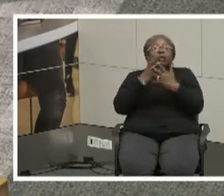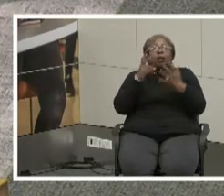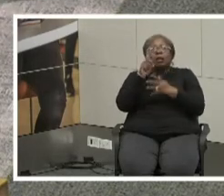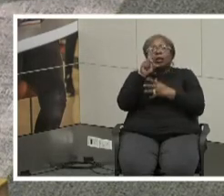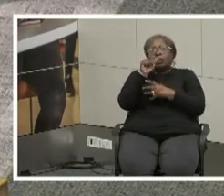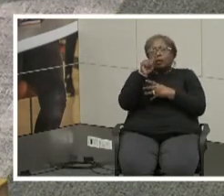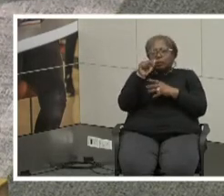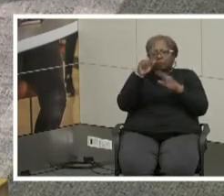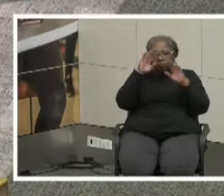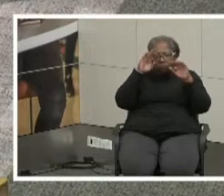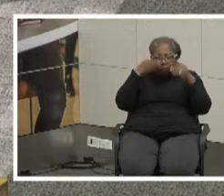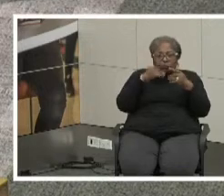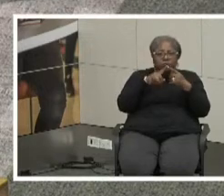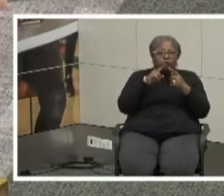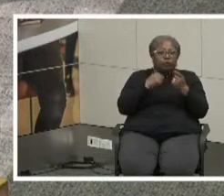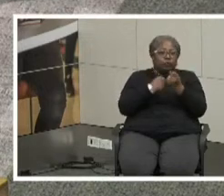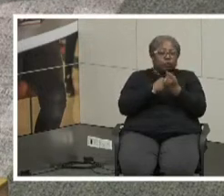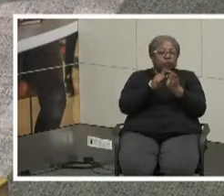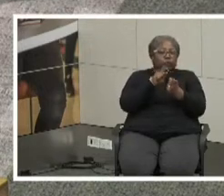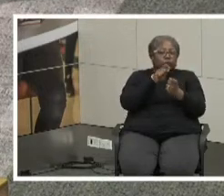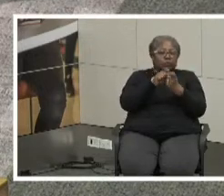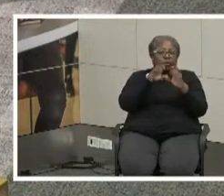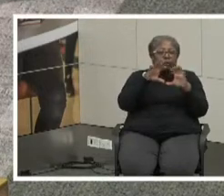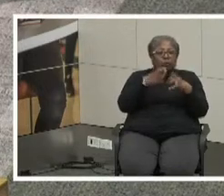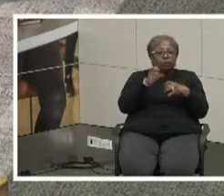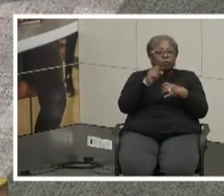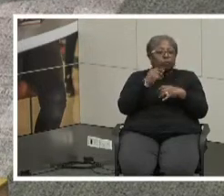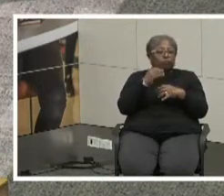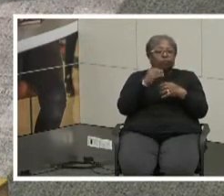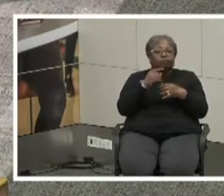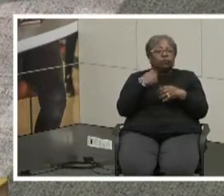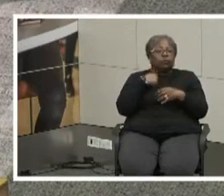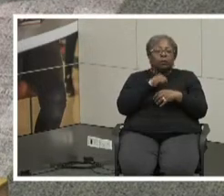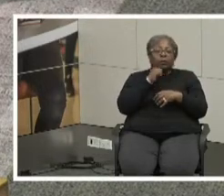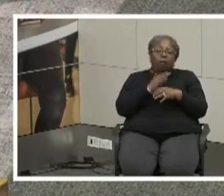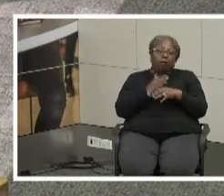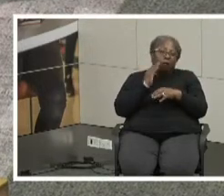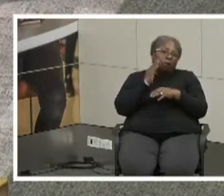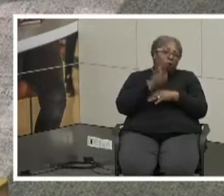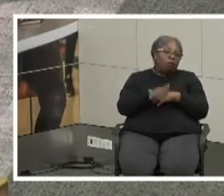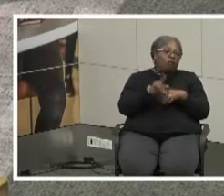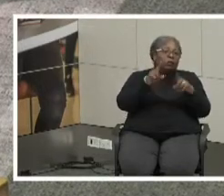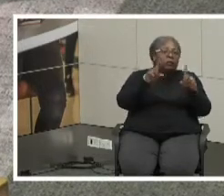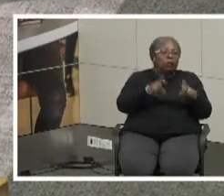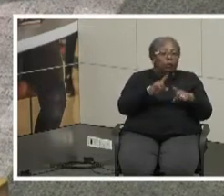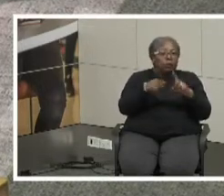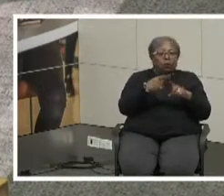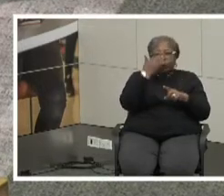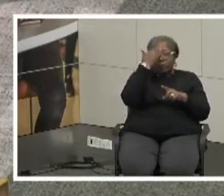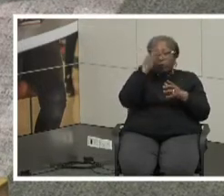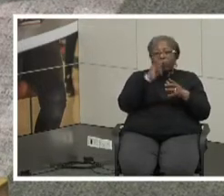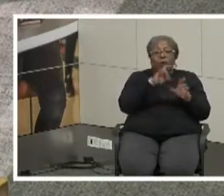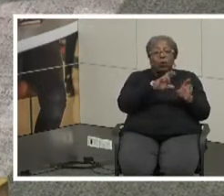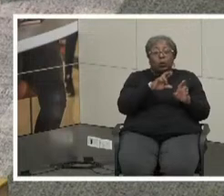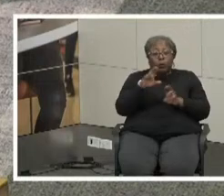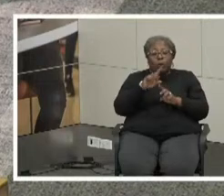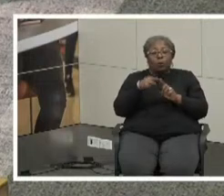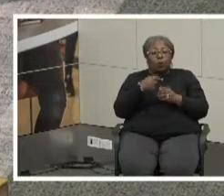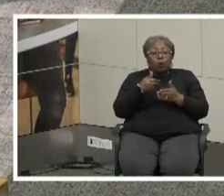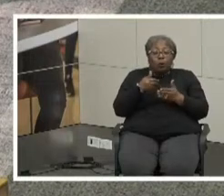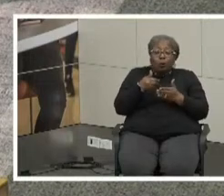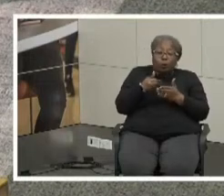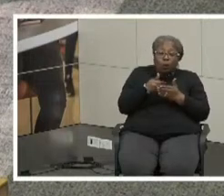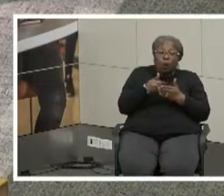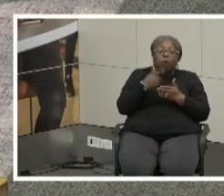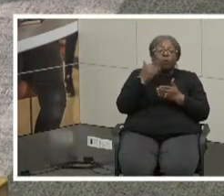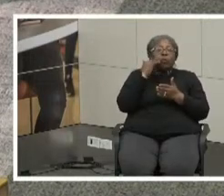support specific student groups so that they can so that one we're not over testing when we know they're not ready but but when they're close we can ensure